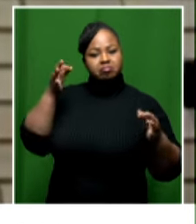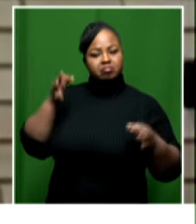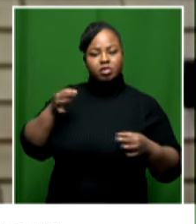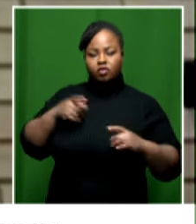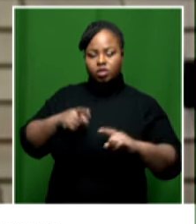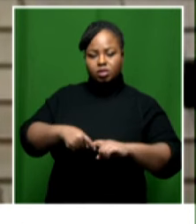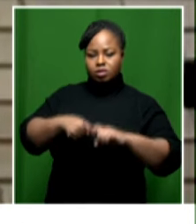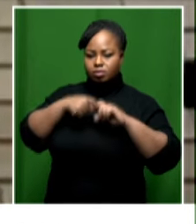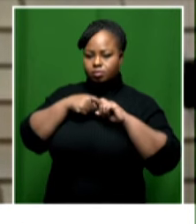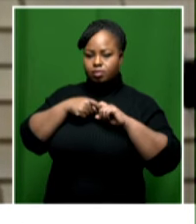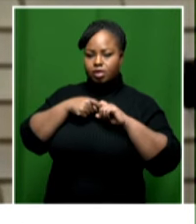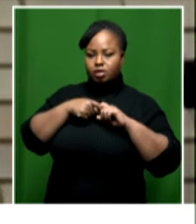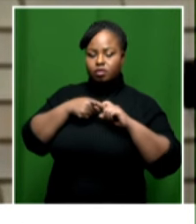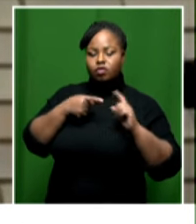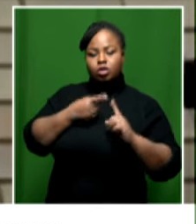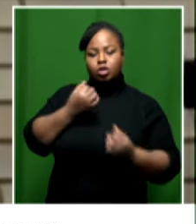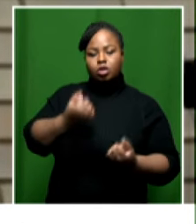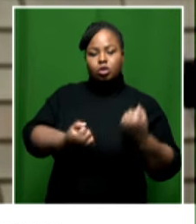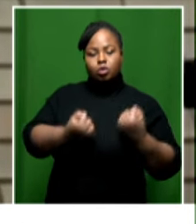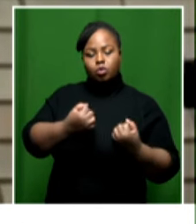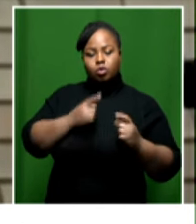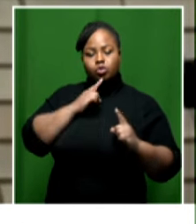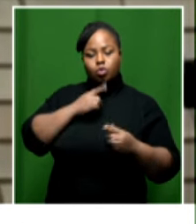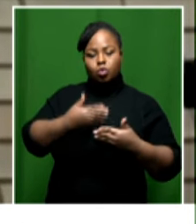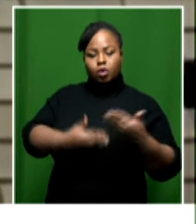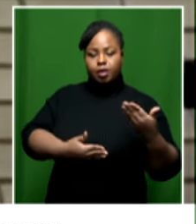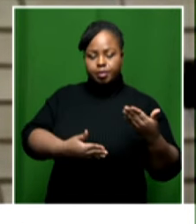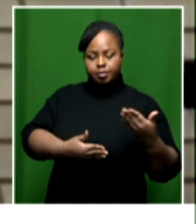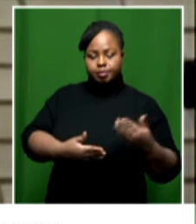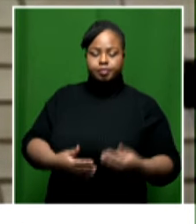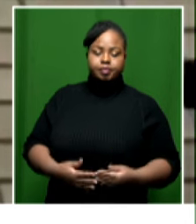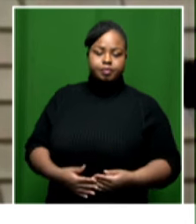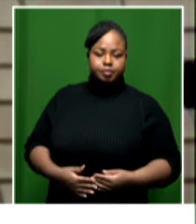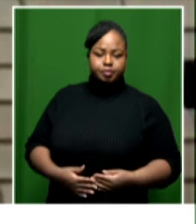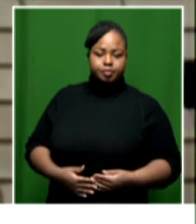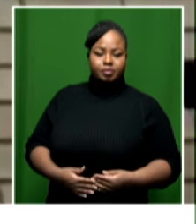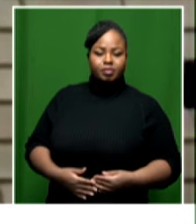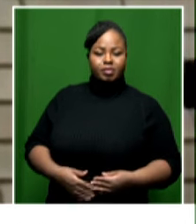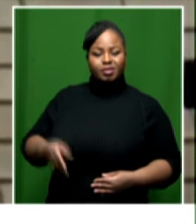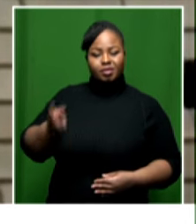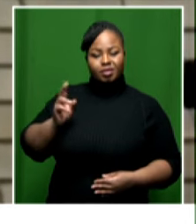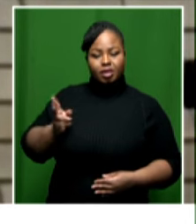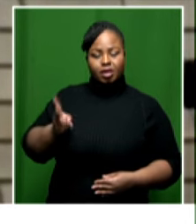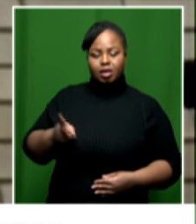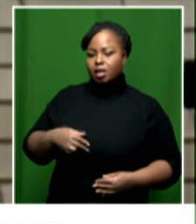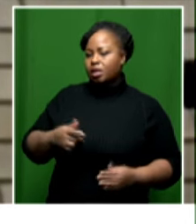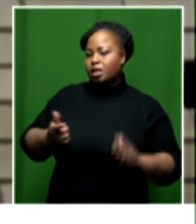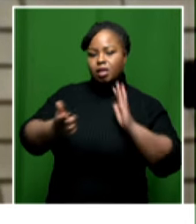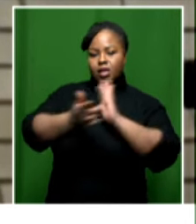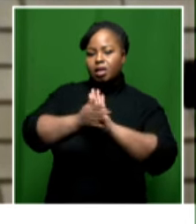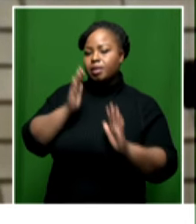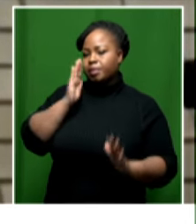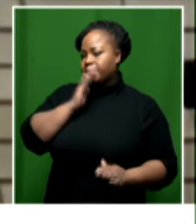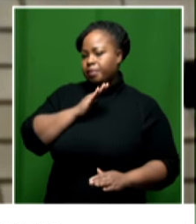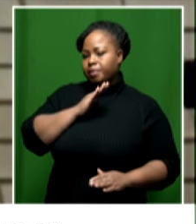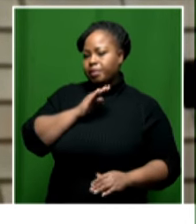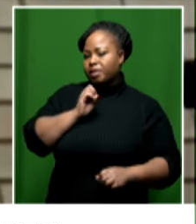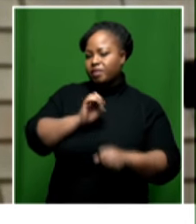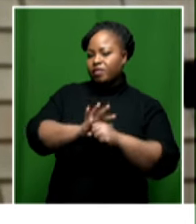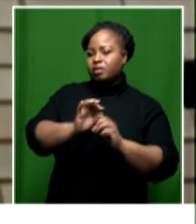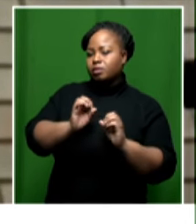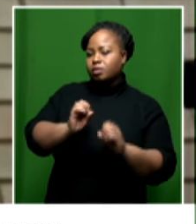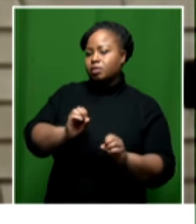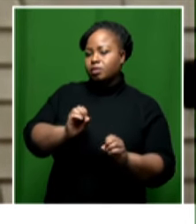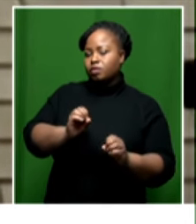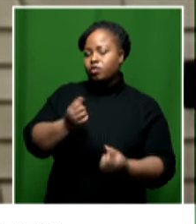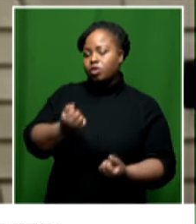the operation of a court order. Put in another way, it legally has no effect on the execution